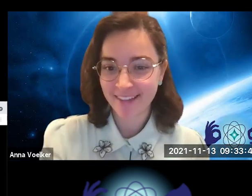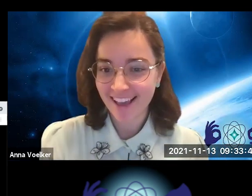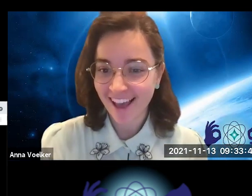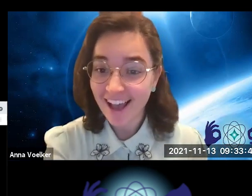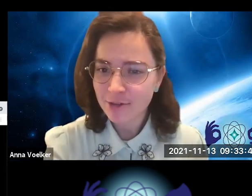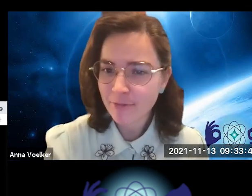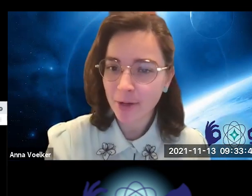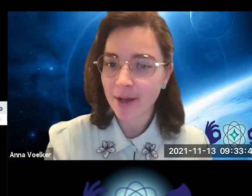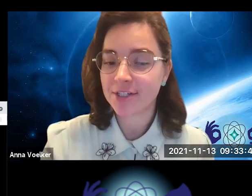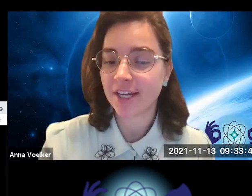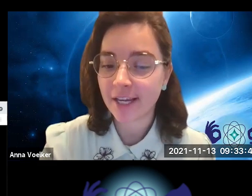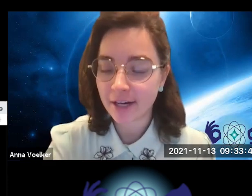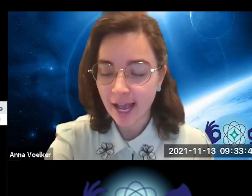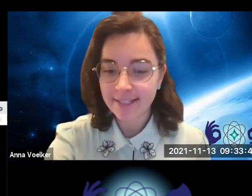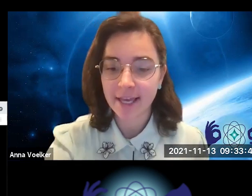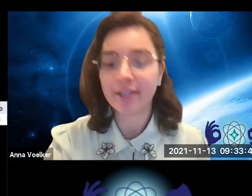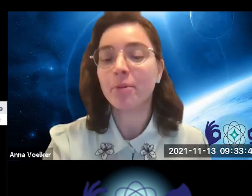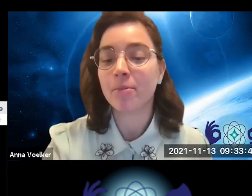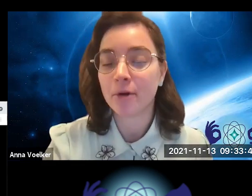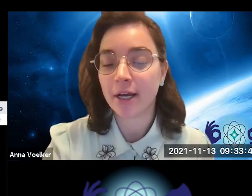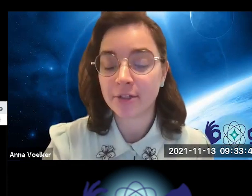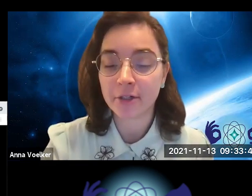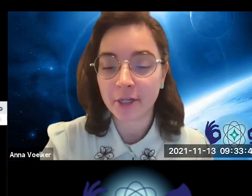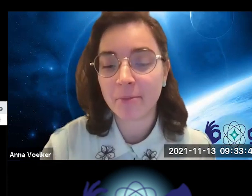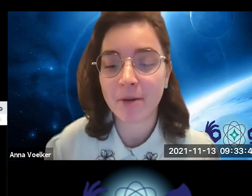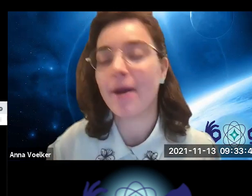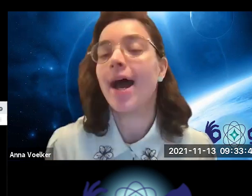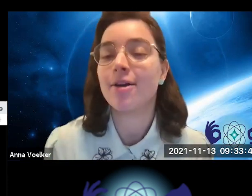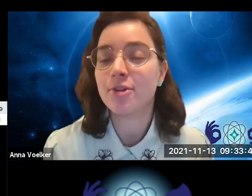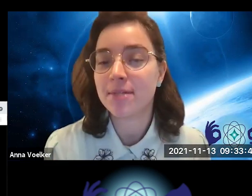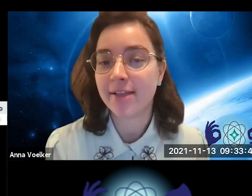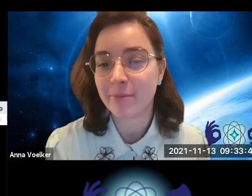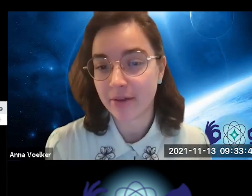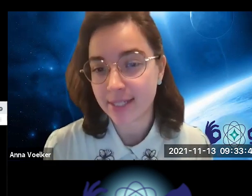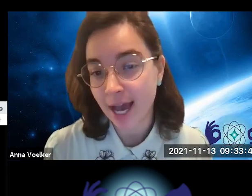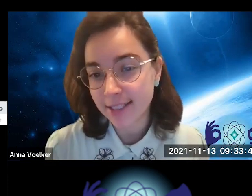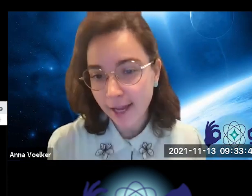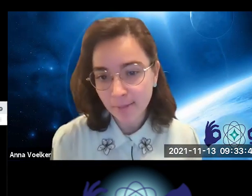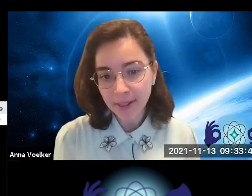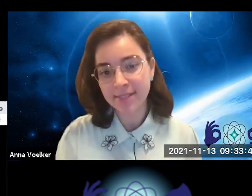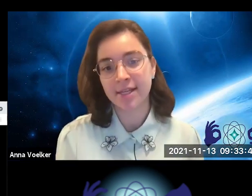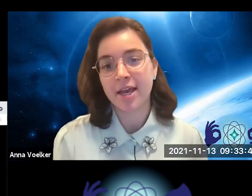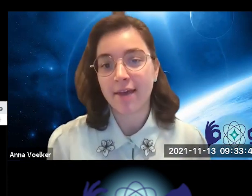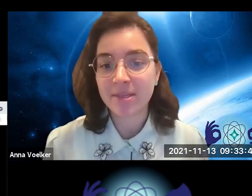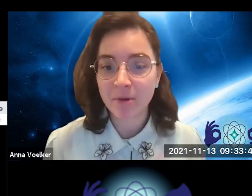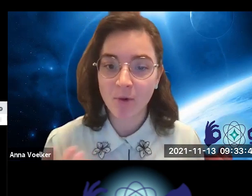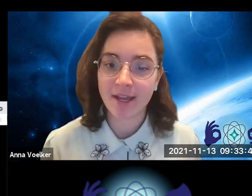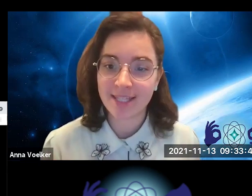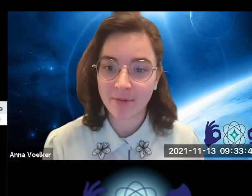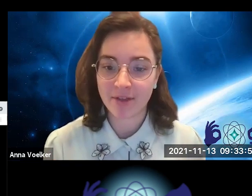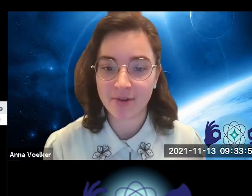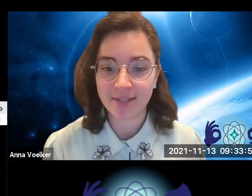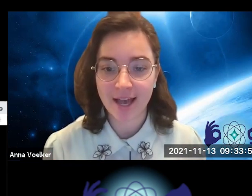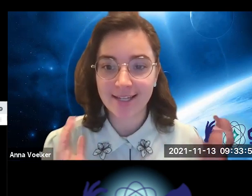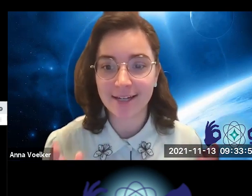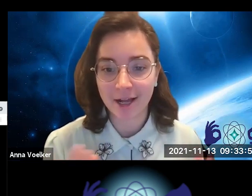resources. I do have one question here asking a little bit more to learn a little bit more about how to obtain some of those tactile books. If someone wanted some